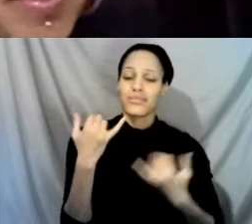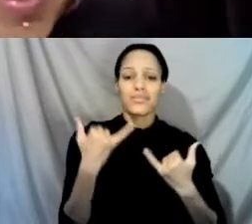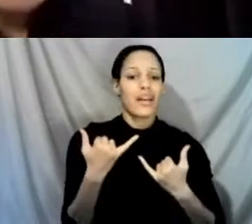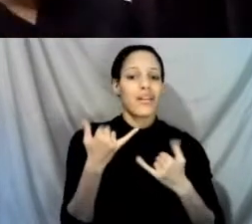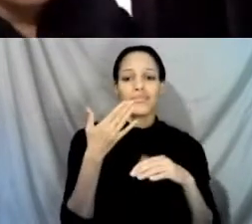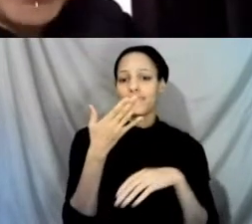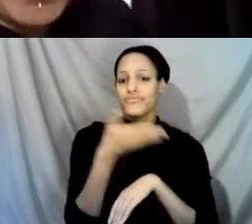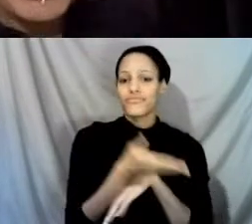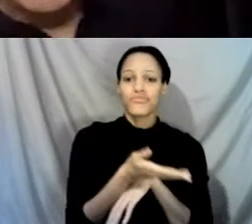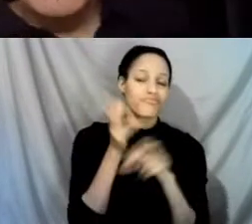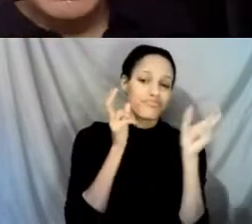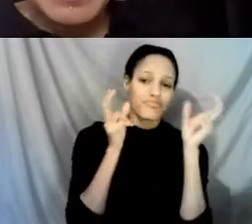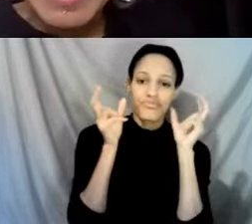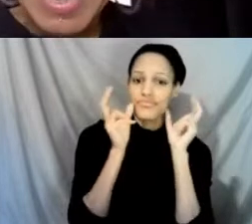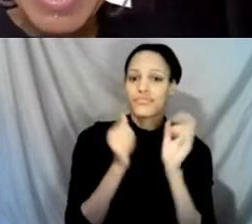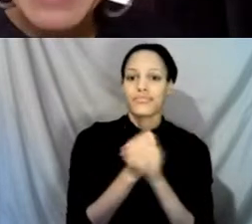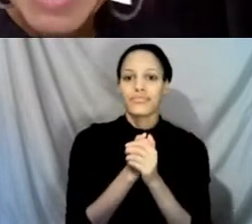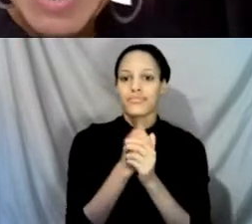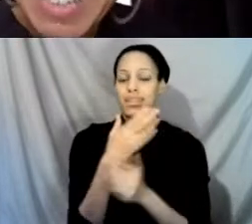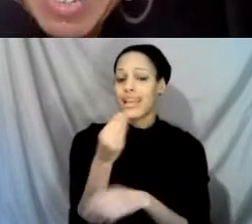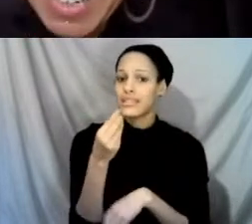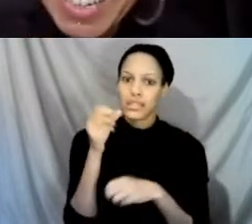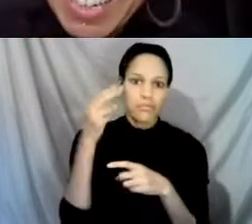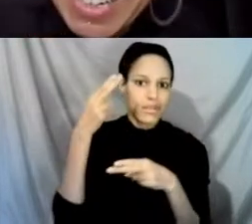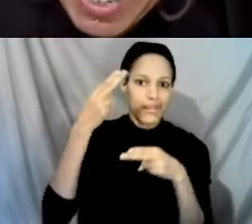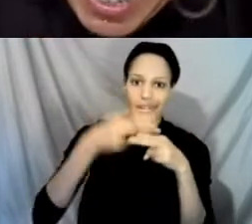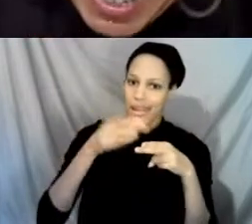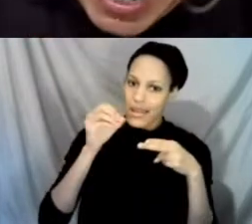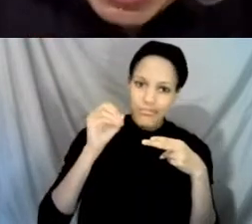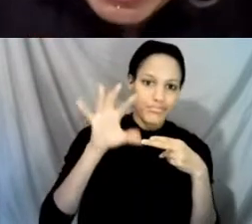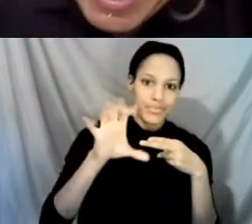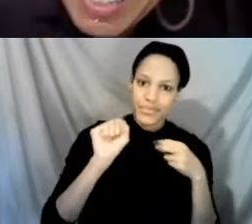Thank you. And some name dropping. Whoa.